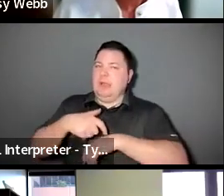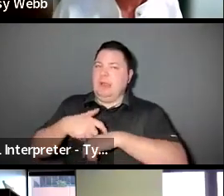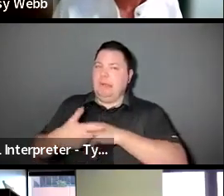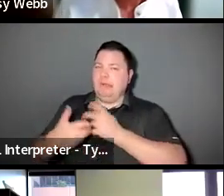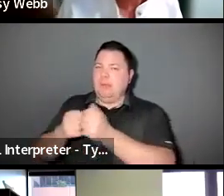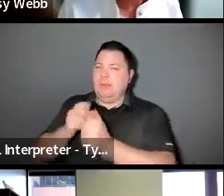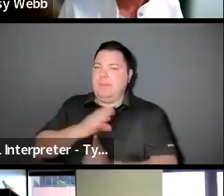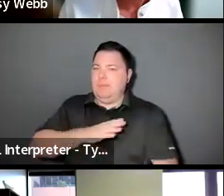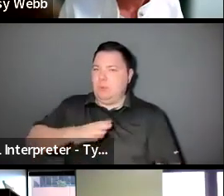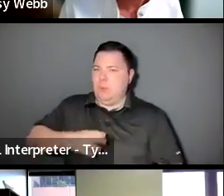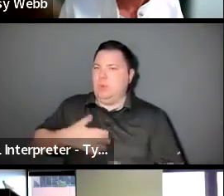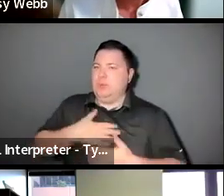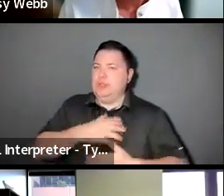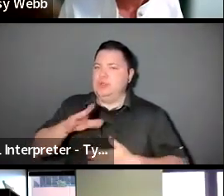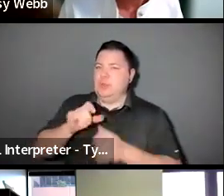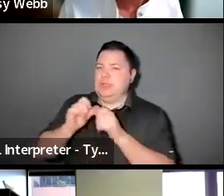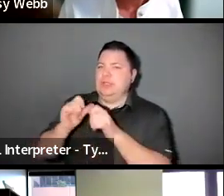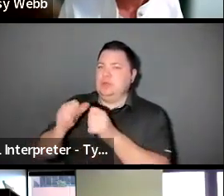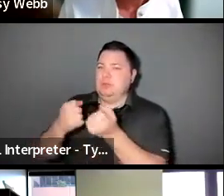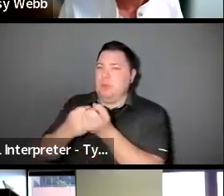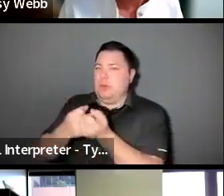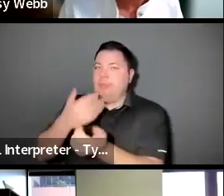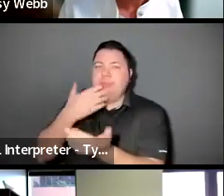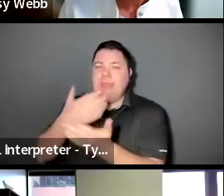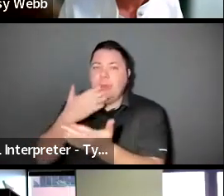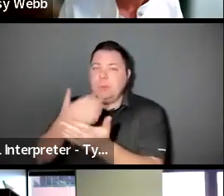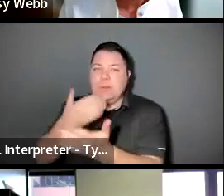just appreciate your continued support. Thank you very